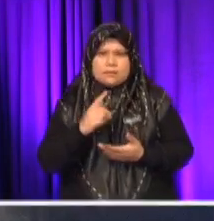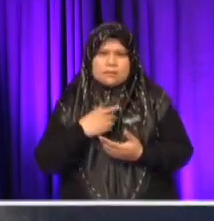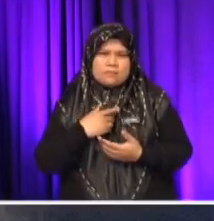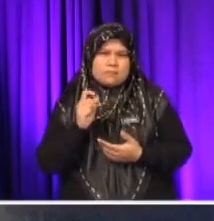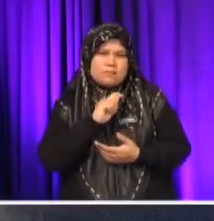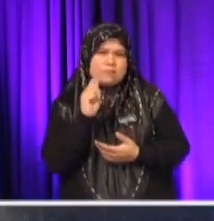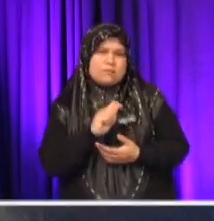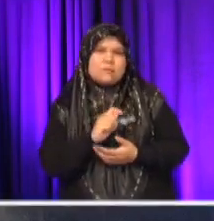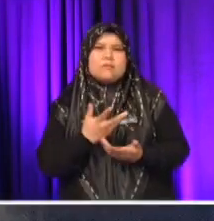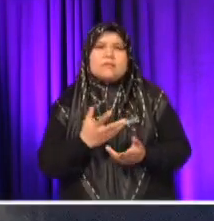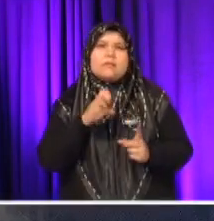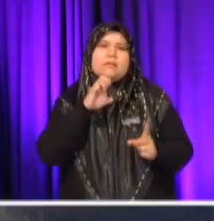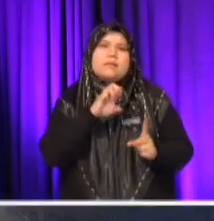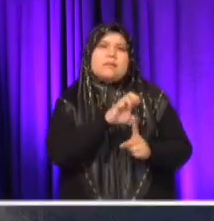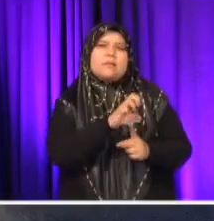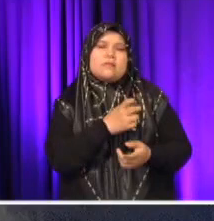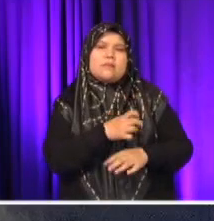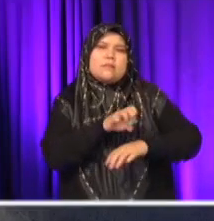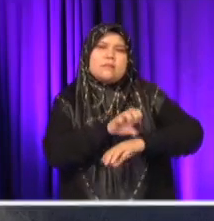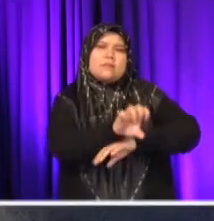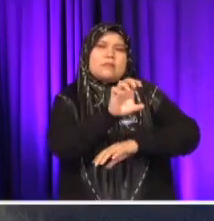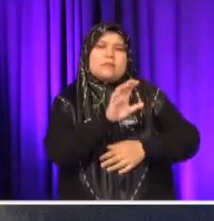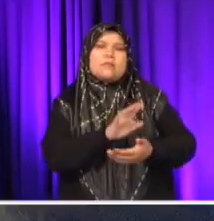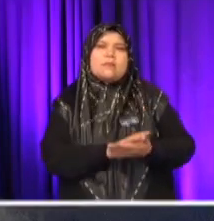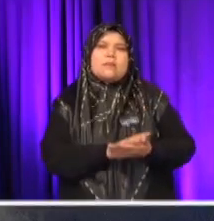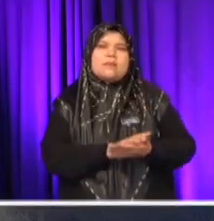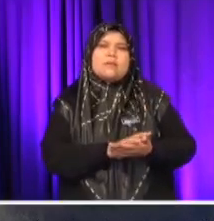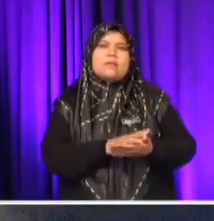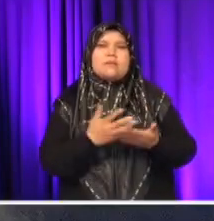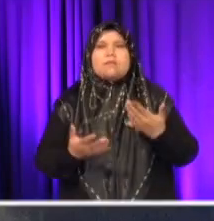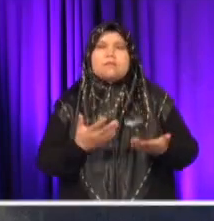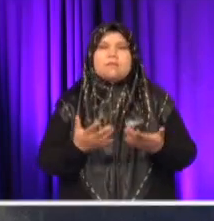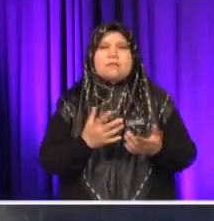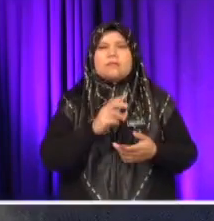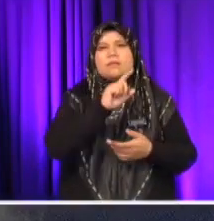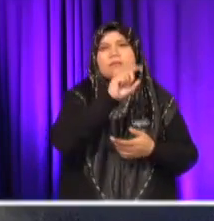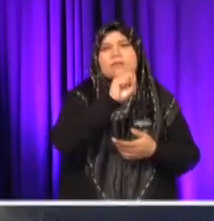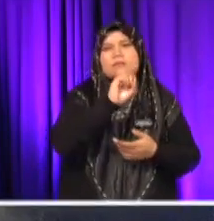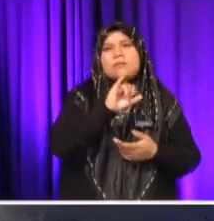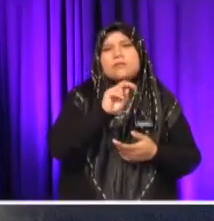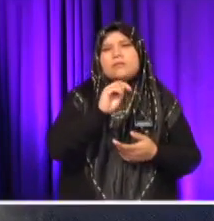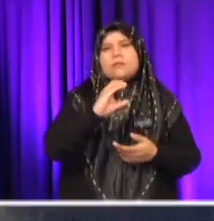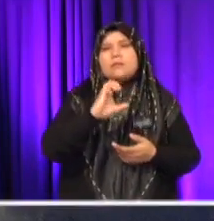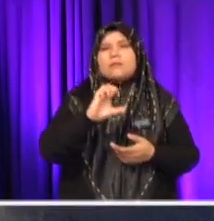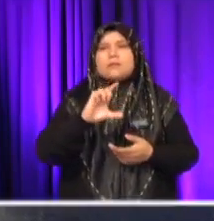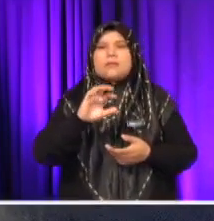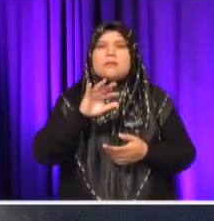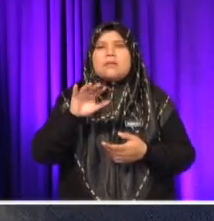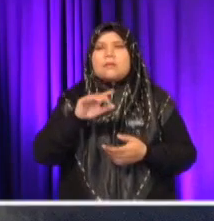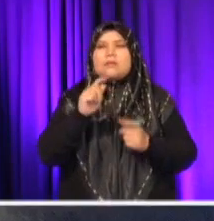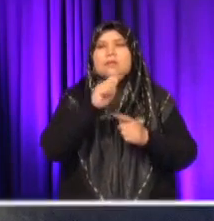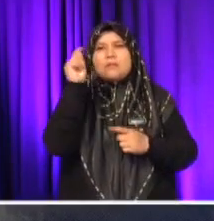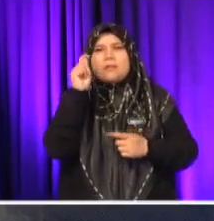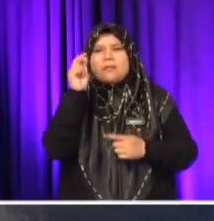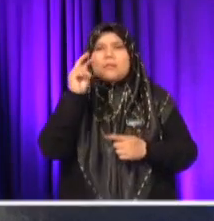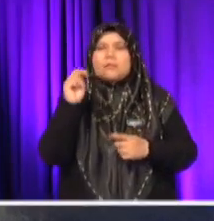had was, you know how in emails we have regards or sincerely, comma, your name, and is that something you